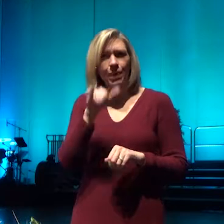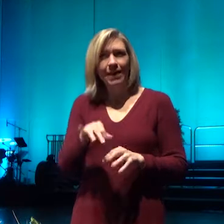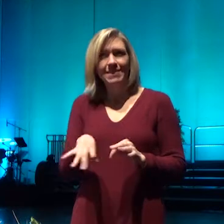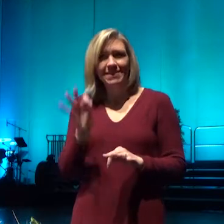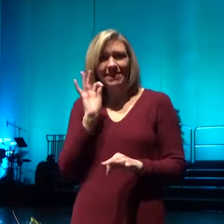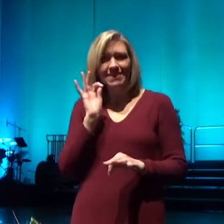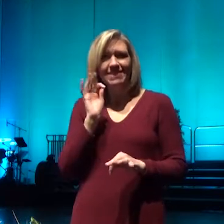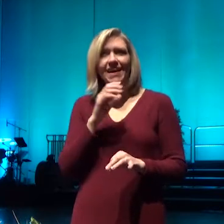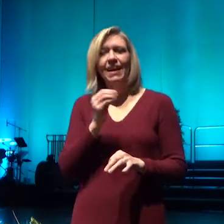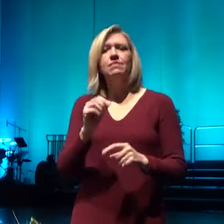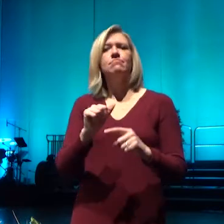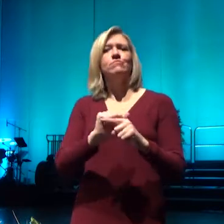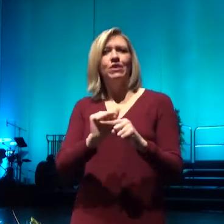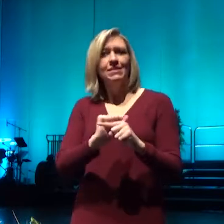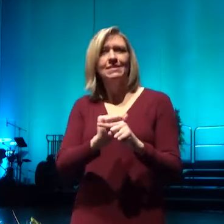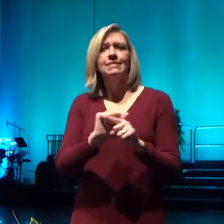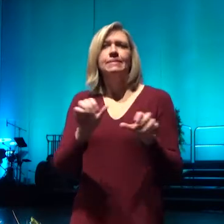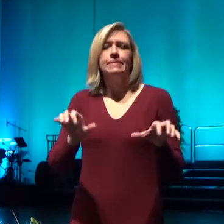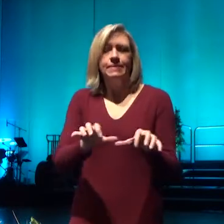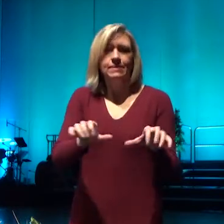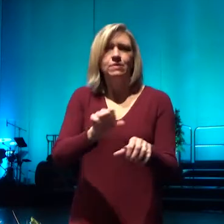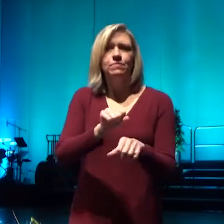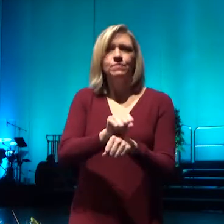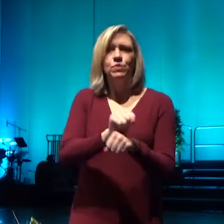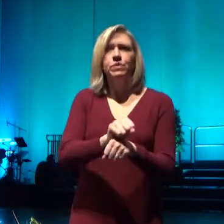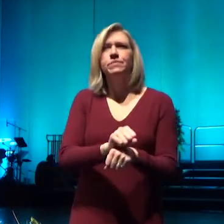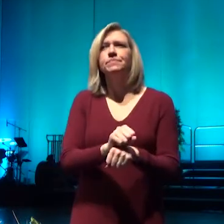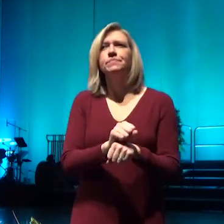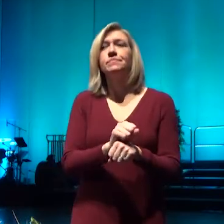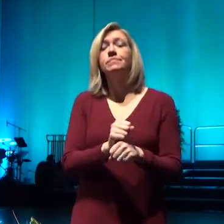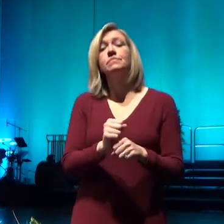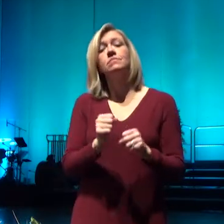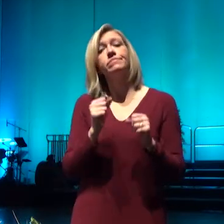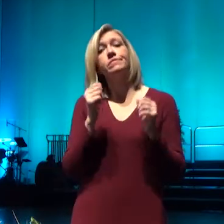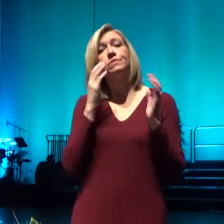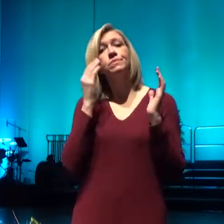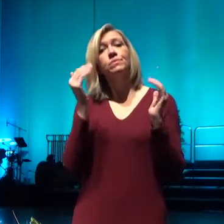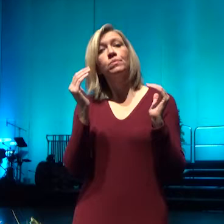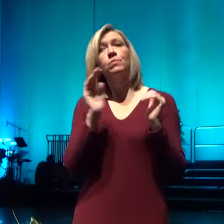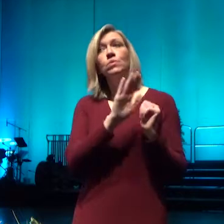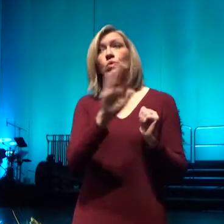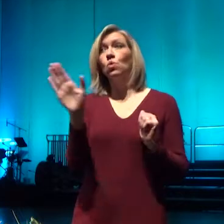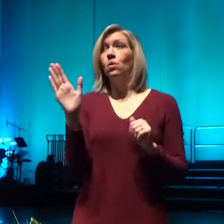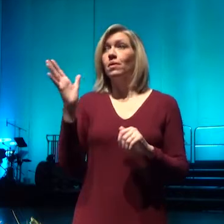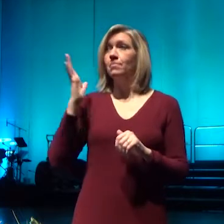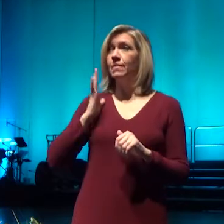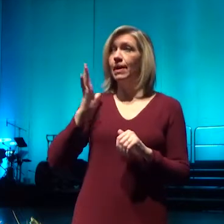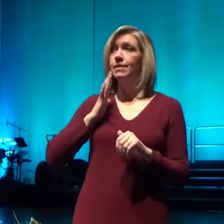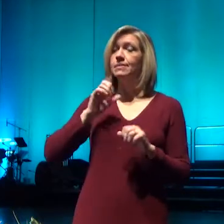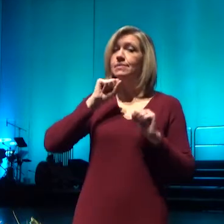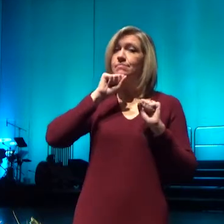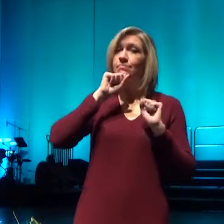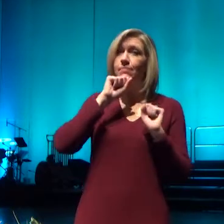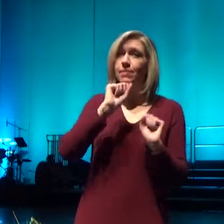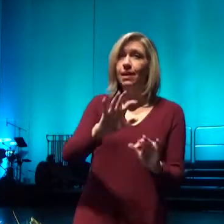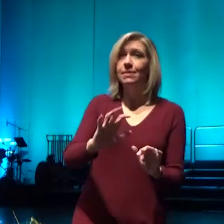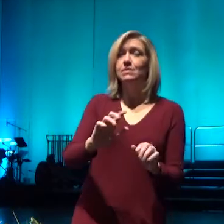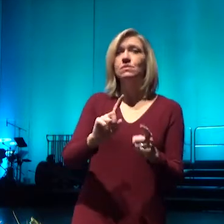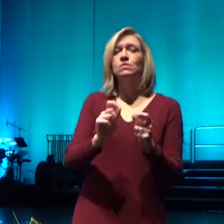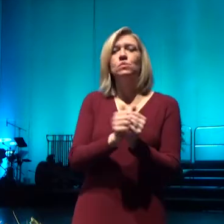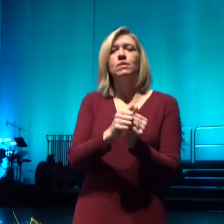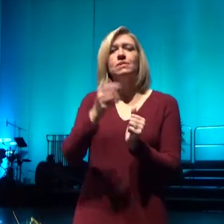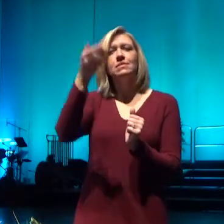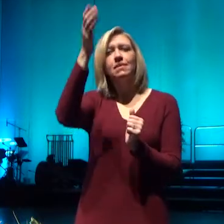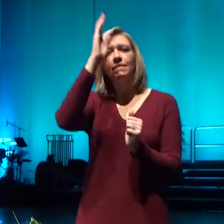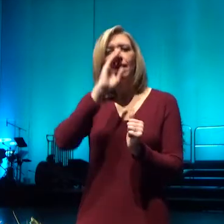to practice it and to do the work. So may your past bless you with